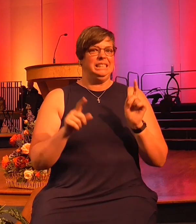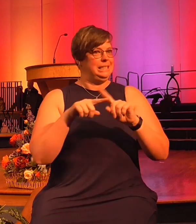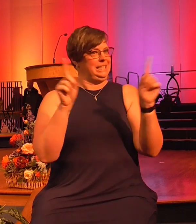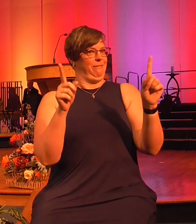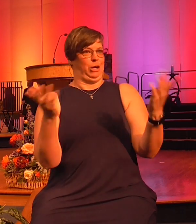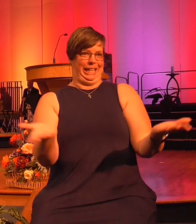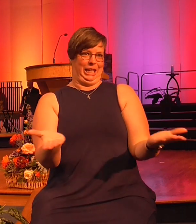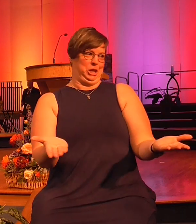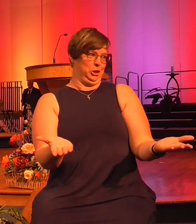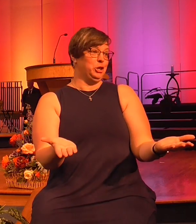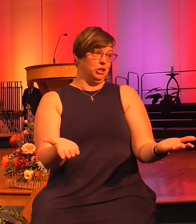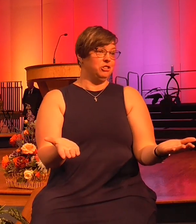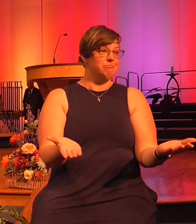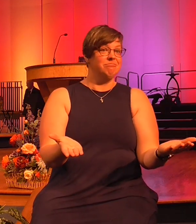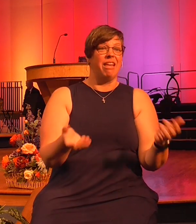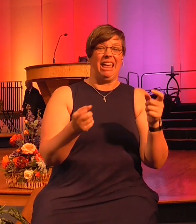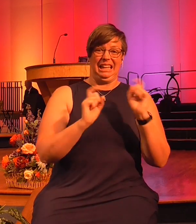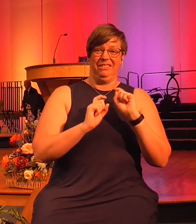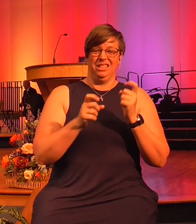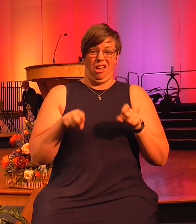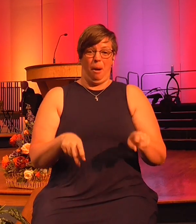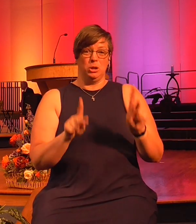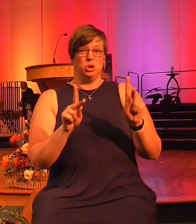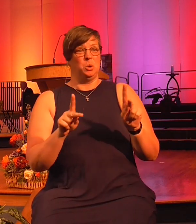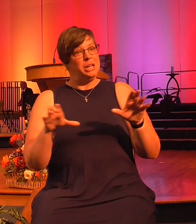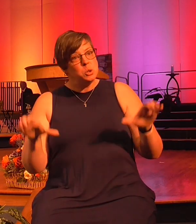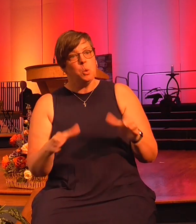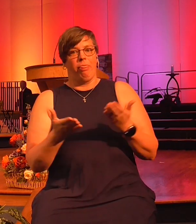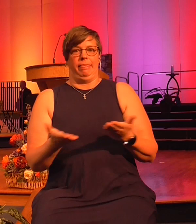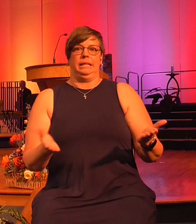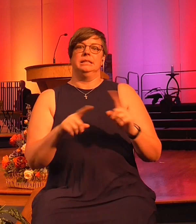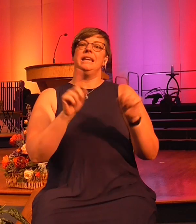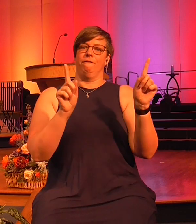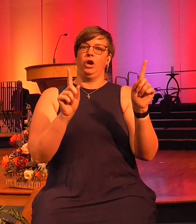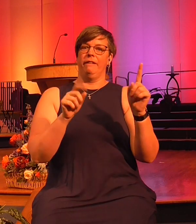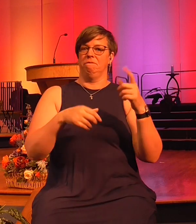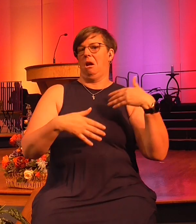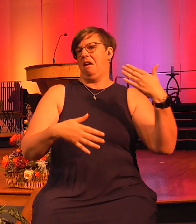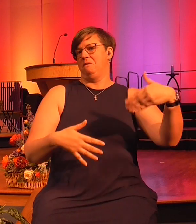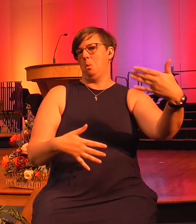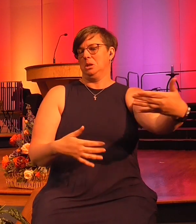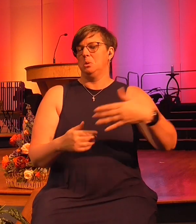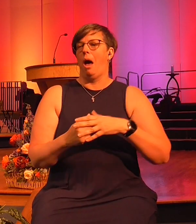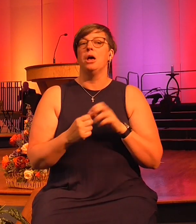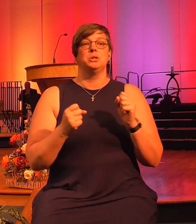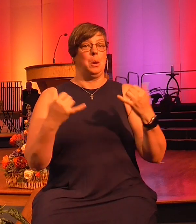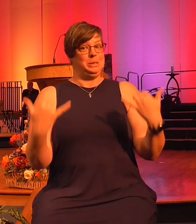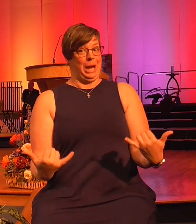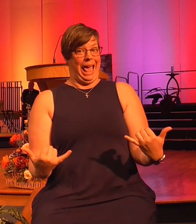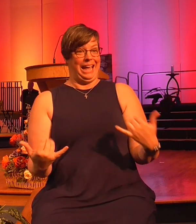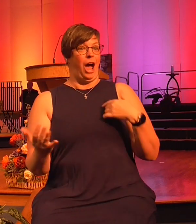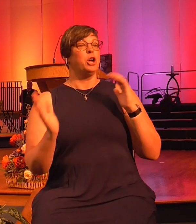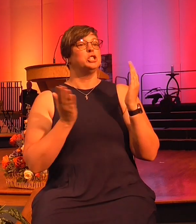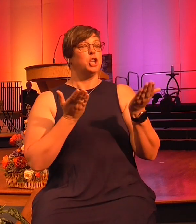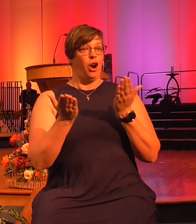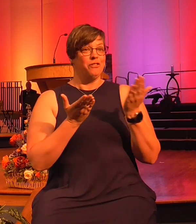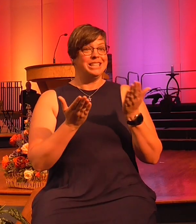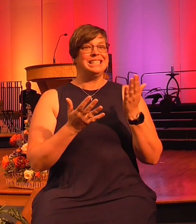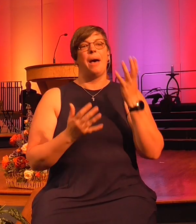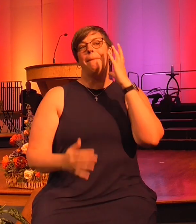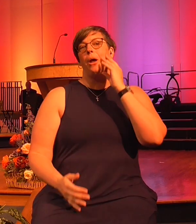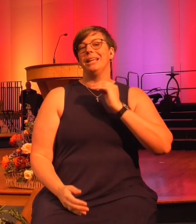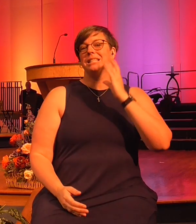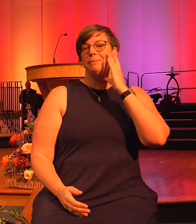It's different here at Mile High Church, which gives us the opportunity to do things a little differently from time to time. And so we have a service today that is